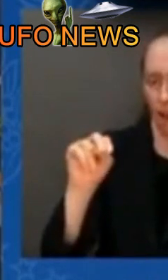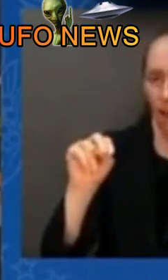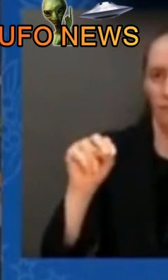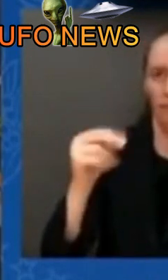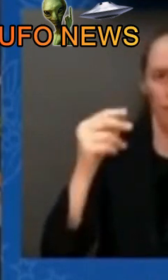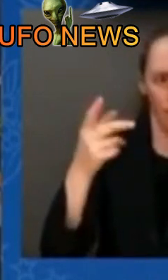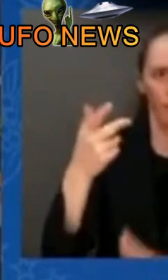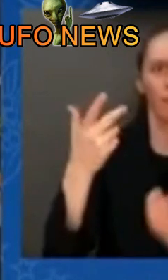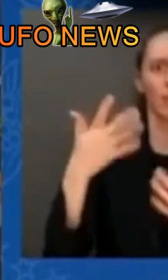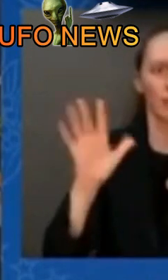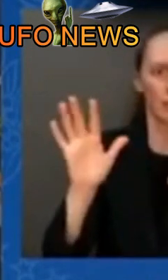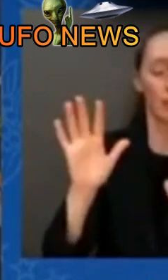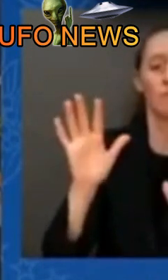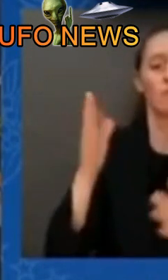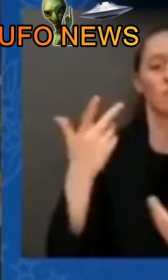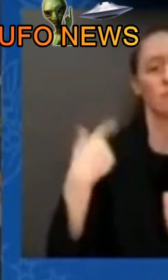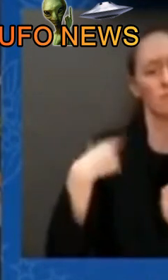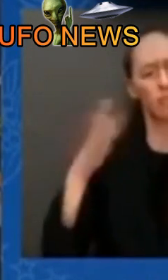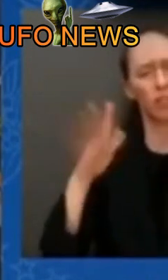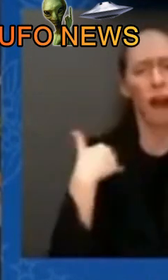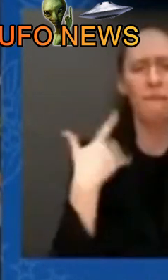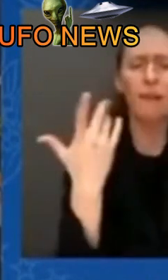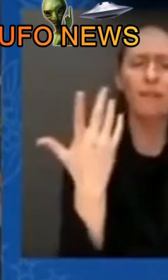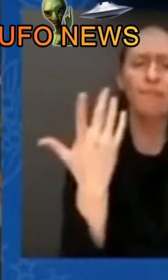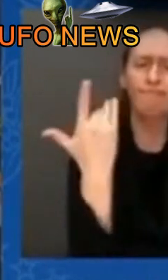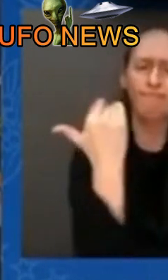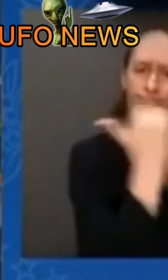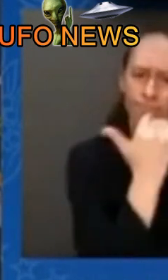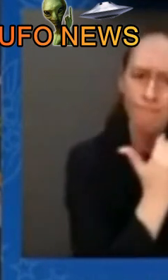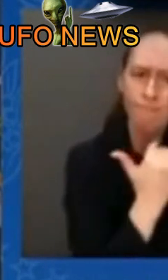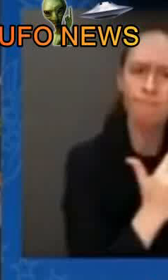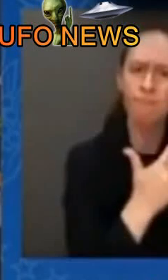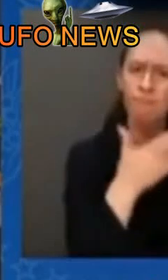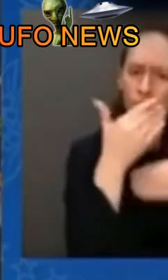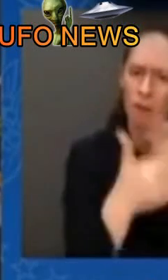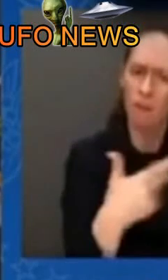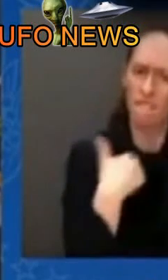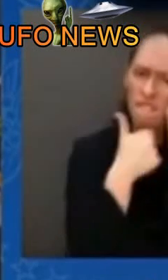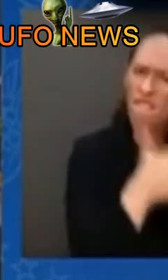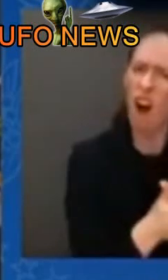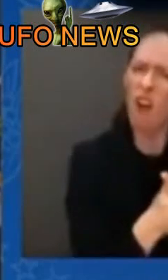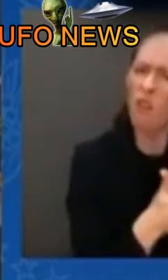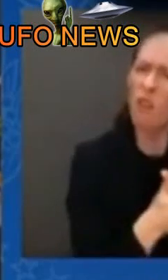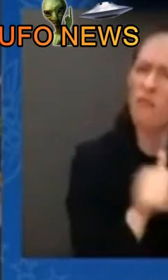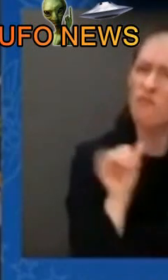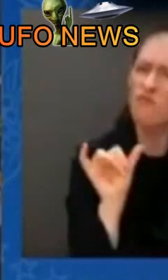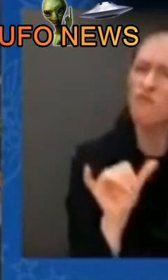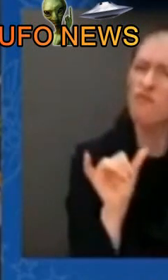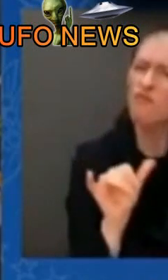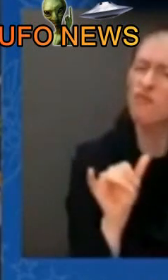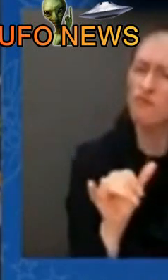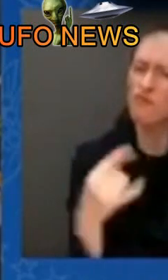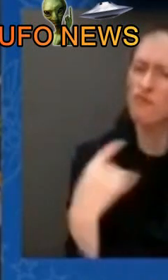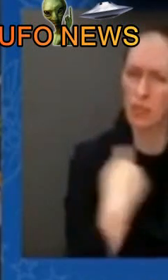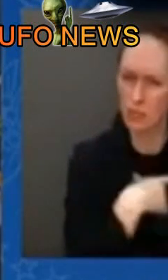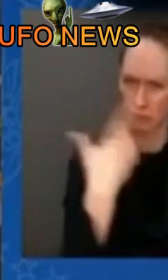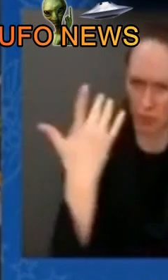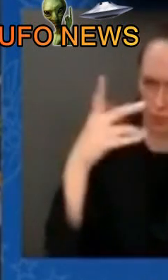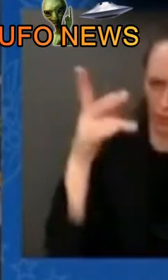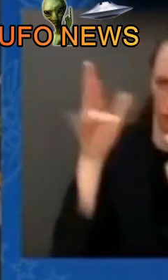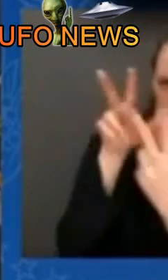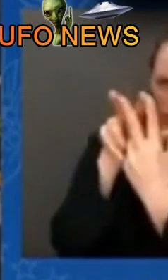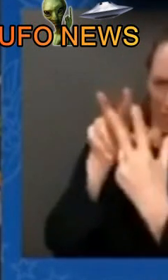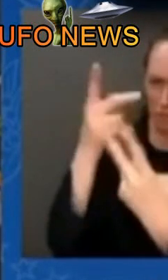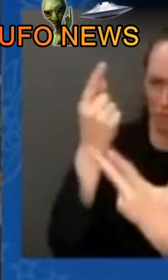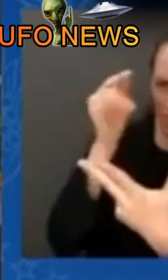objects in U.S. airspace. At their recommendation, I gave the order to take down these three objects due